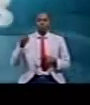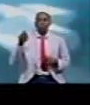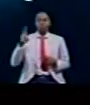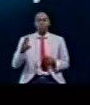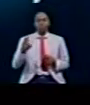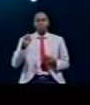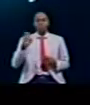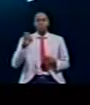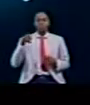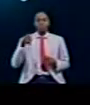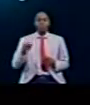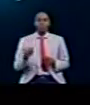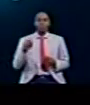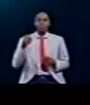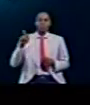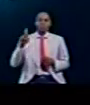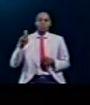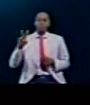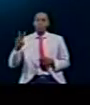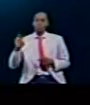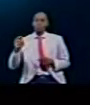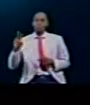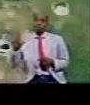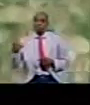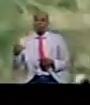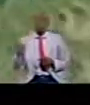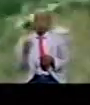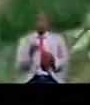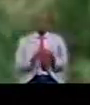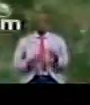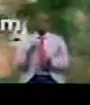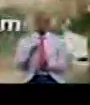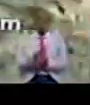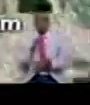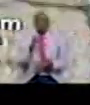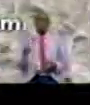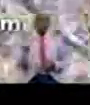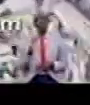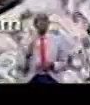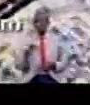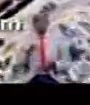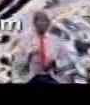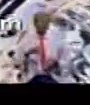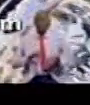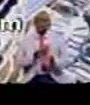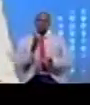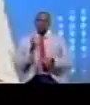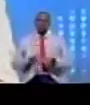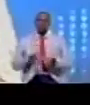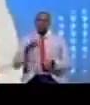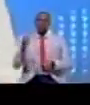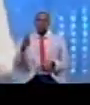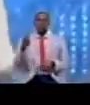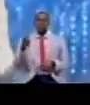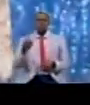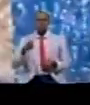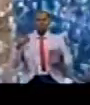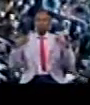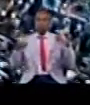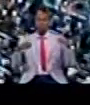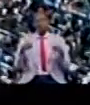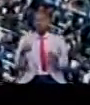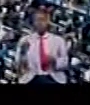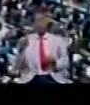to meet up his need as the man of the home. That's why he was owing. That's why after the